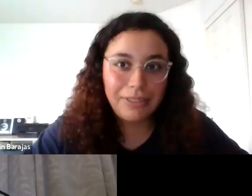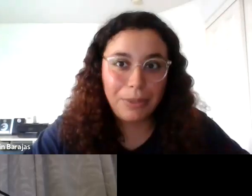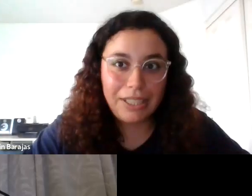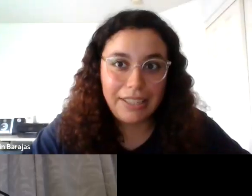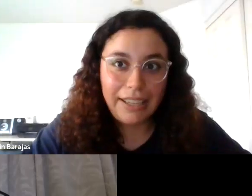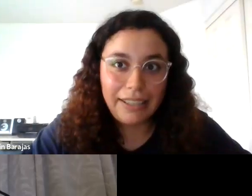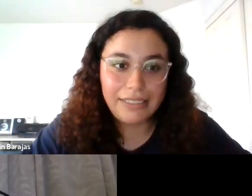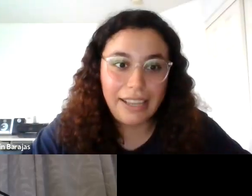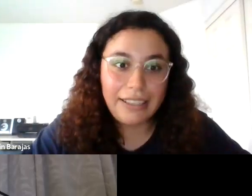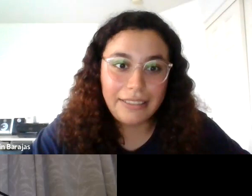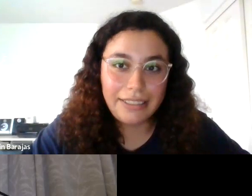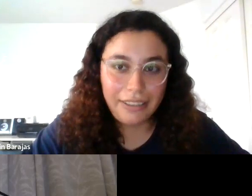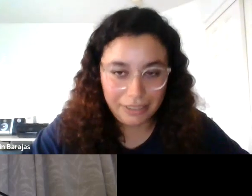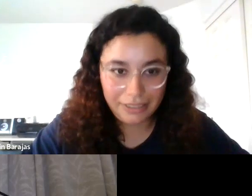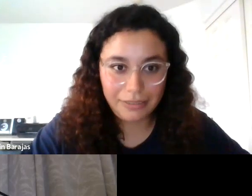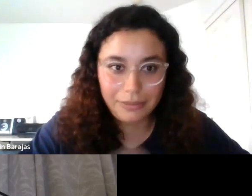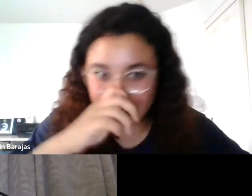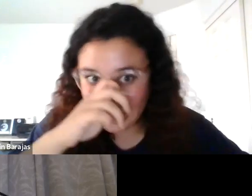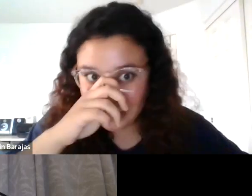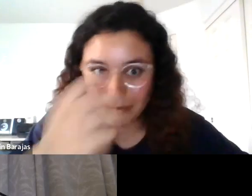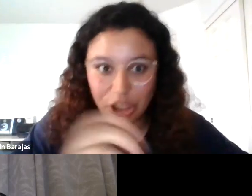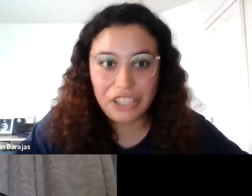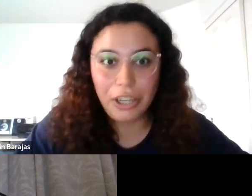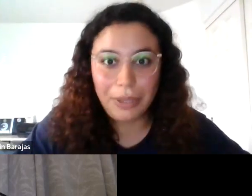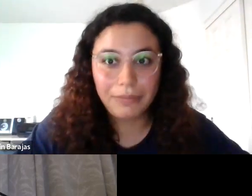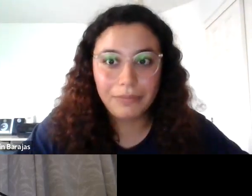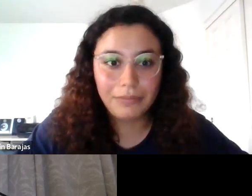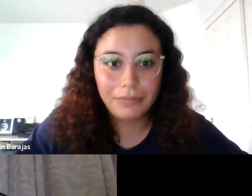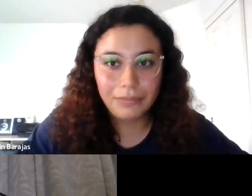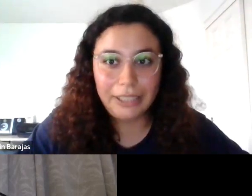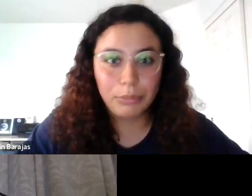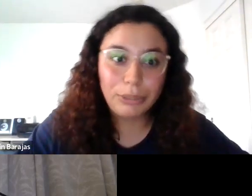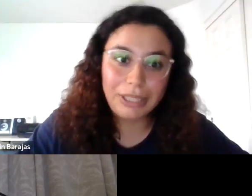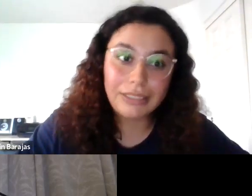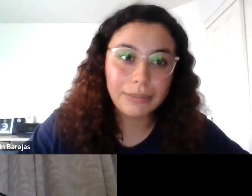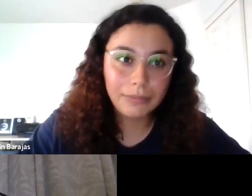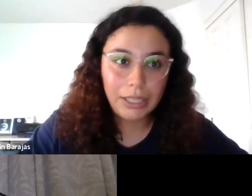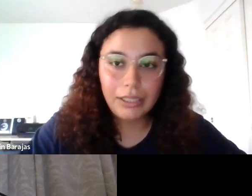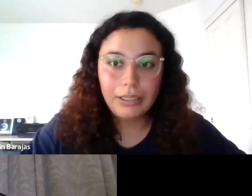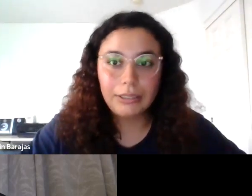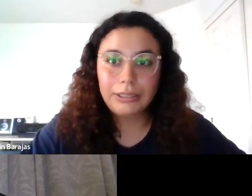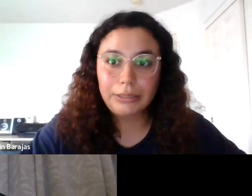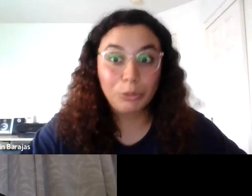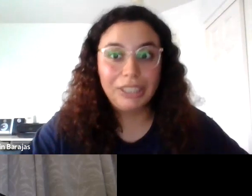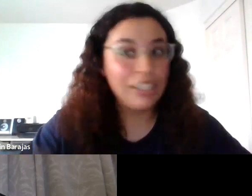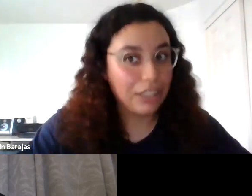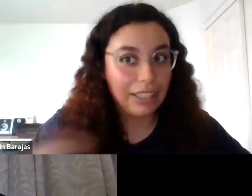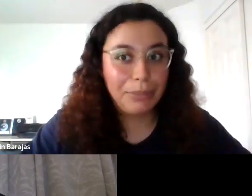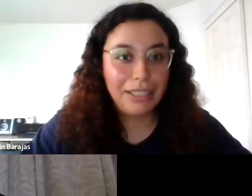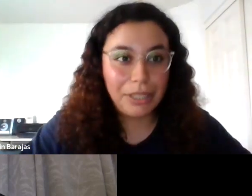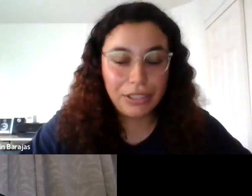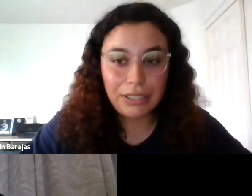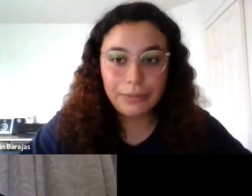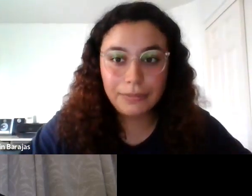infrastructure routes that we can take in society to get change going, like employment or normalization,